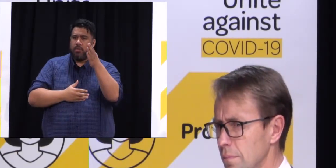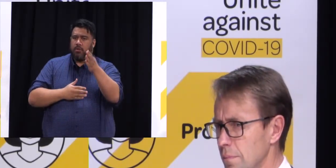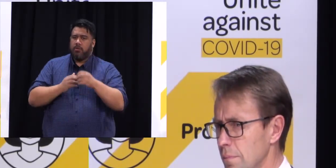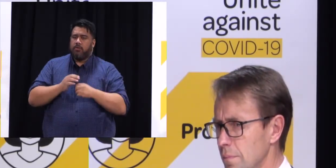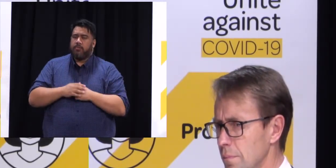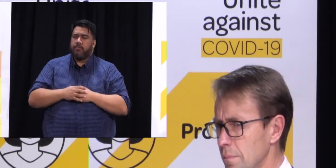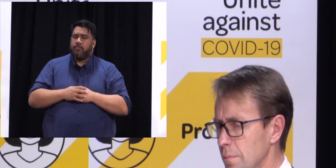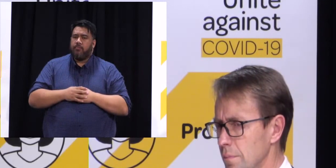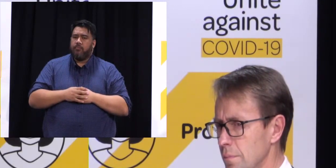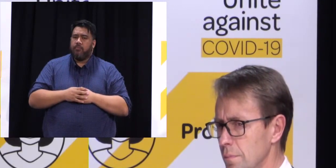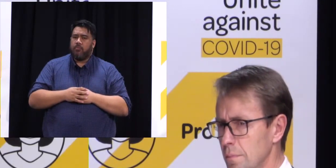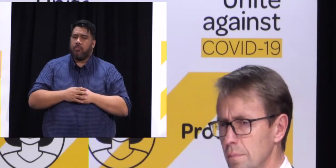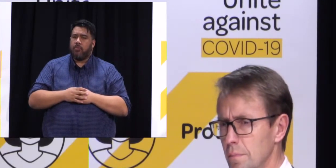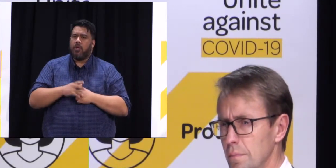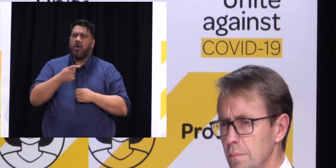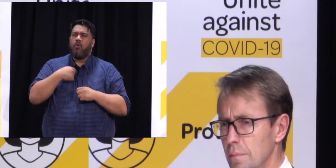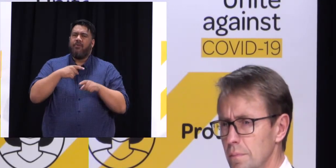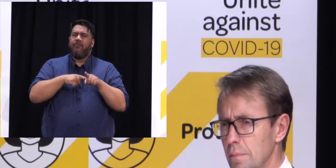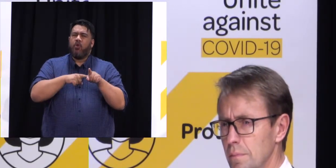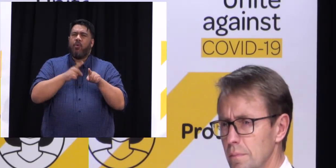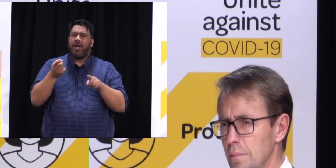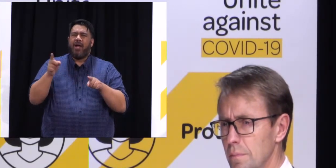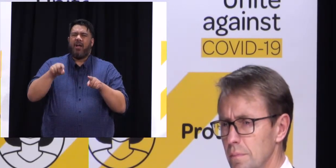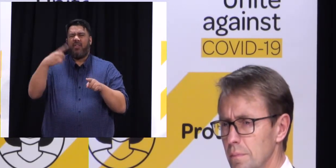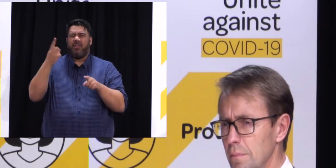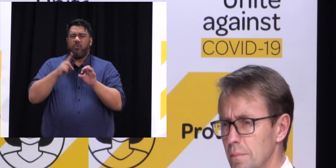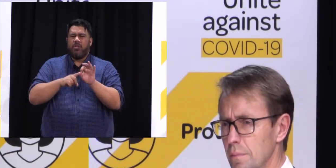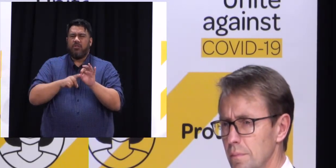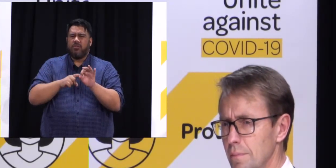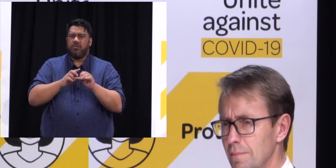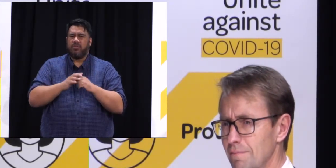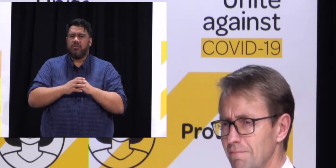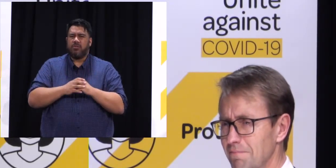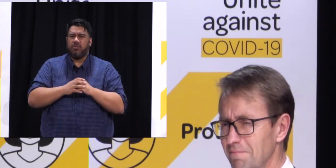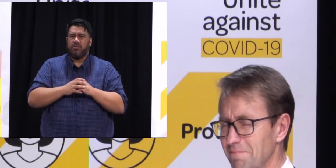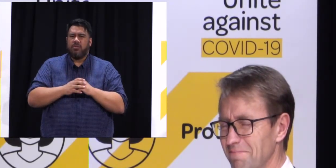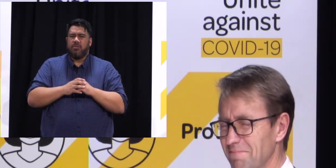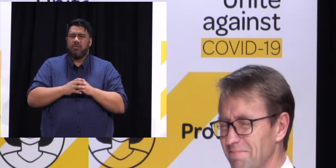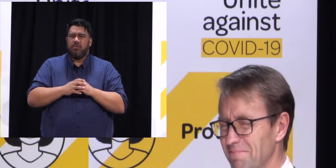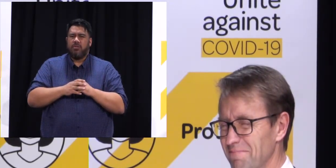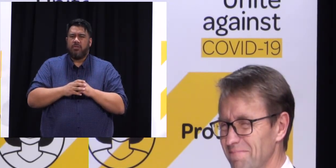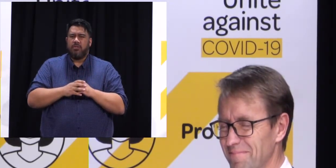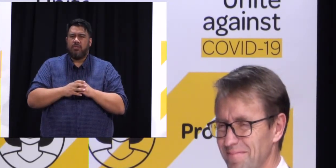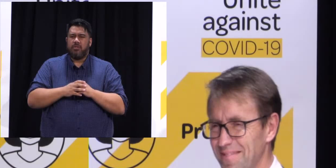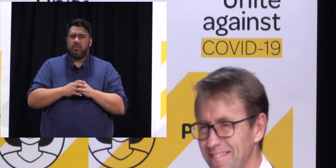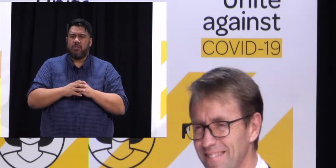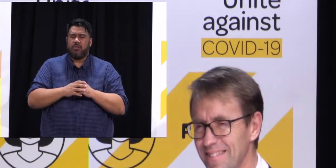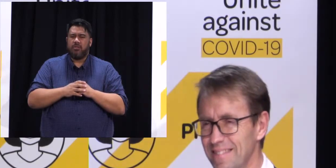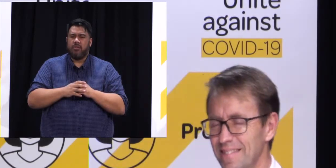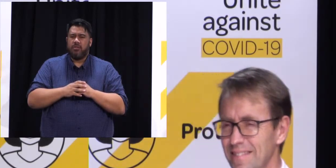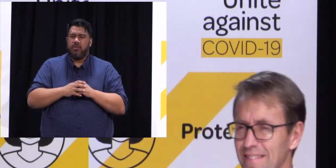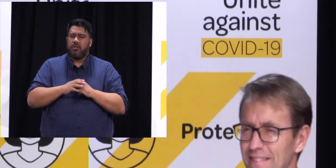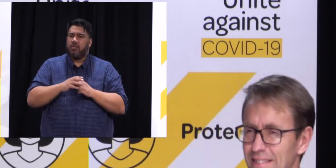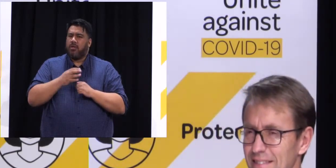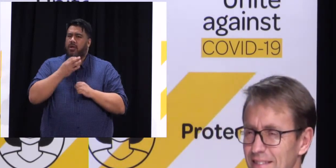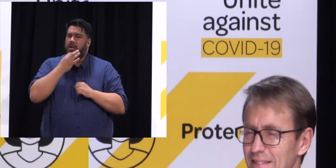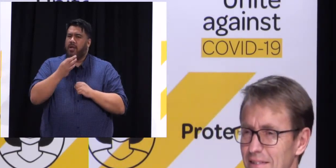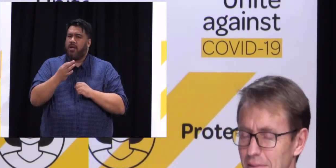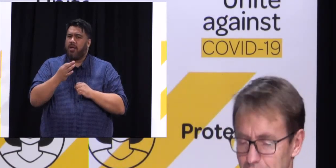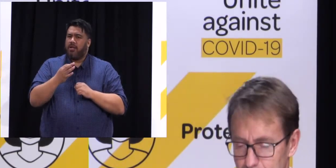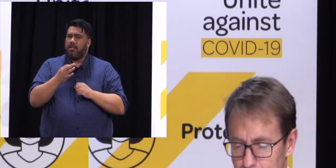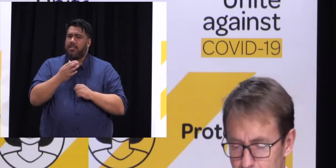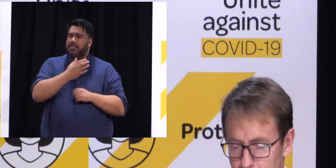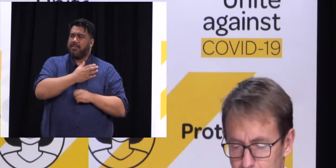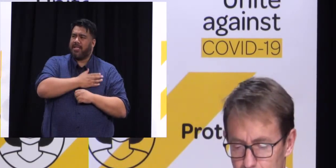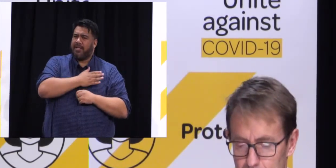Yep. If someone else wants another question after me. Oh no, you're the last one, no pressure. What is the balance though in terms of safety